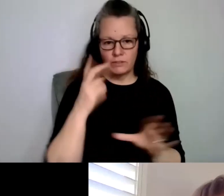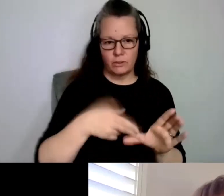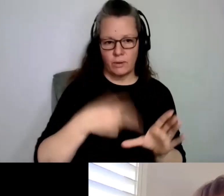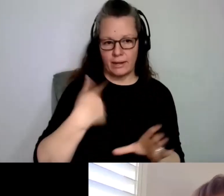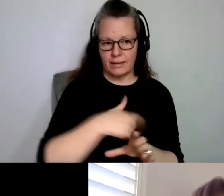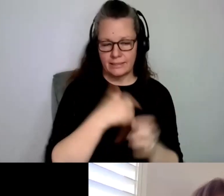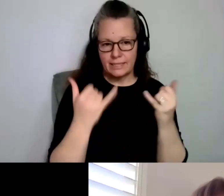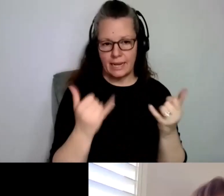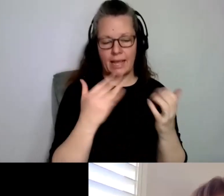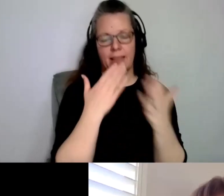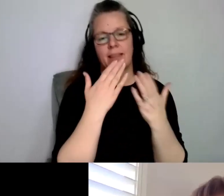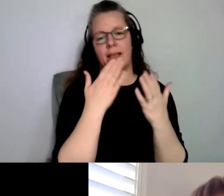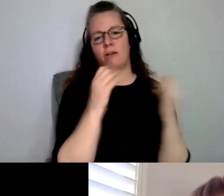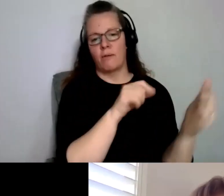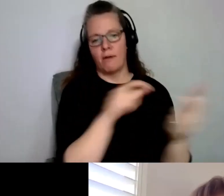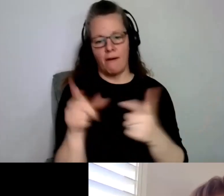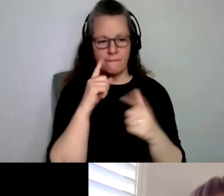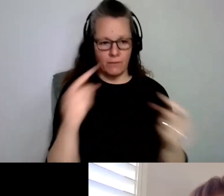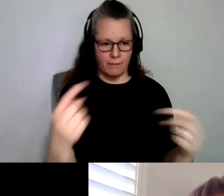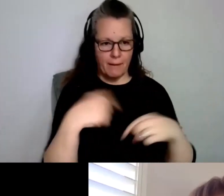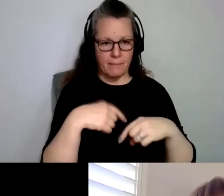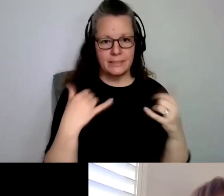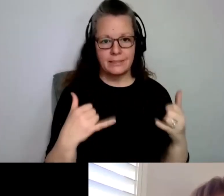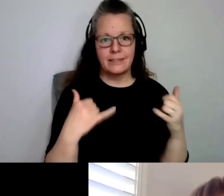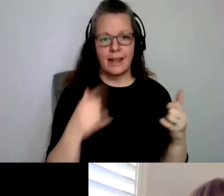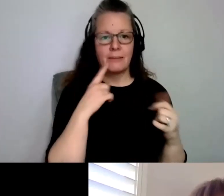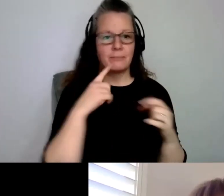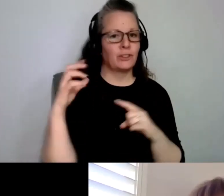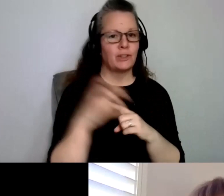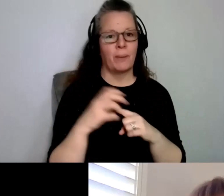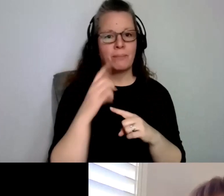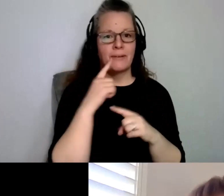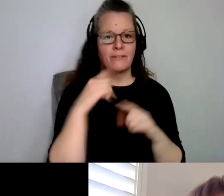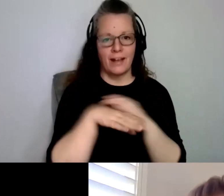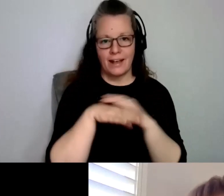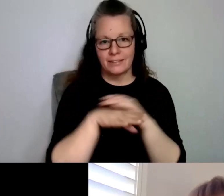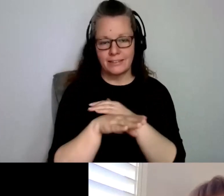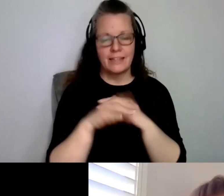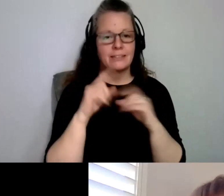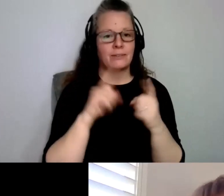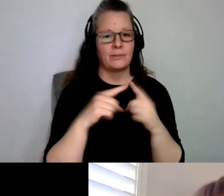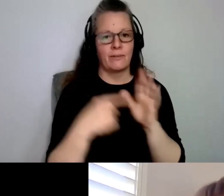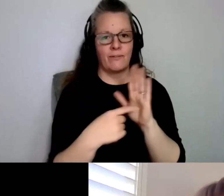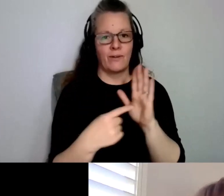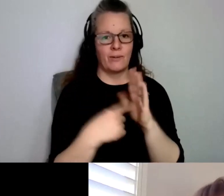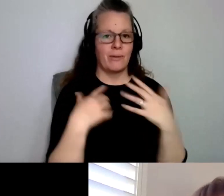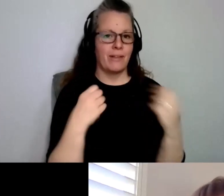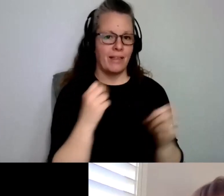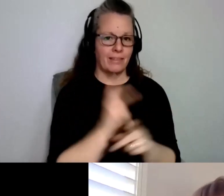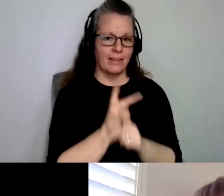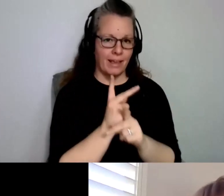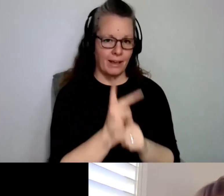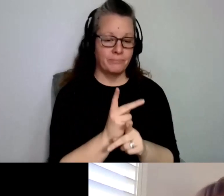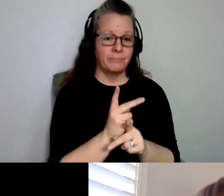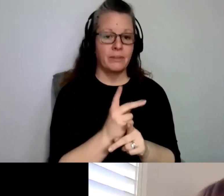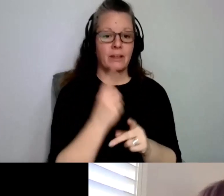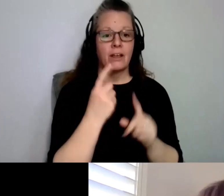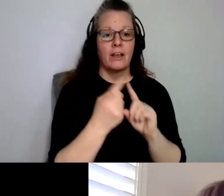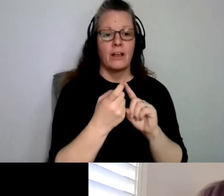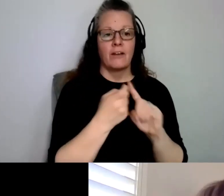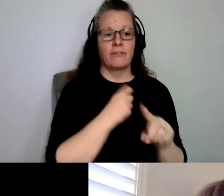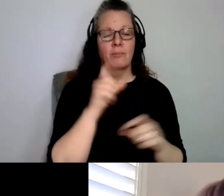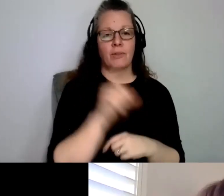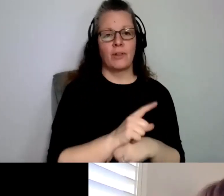And thank you all for being here and for being champions of access to affordable health care. You know, from lowering